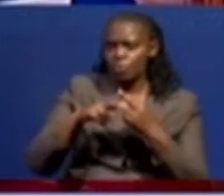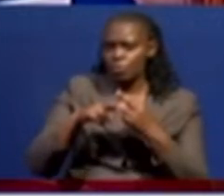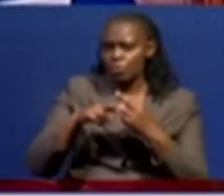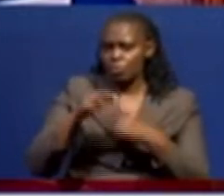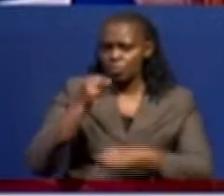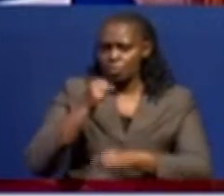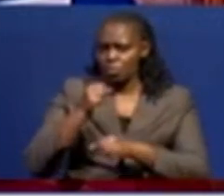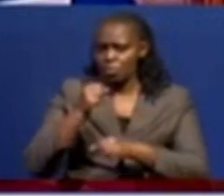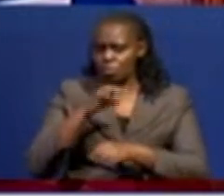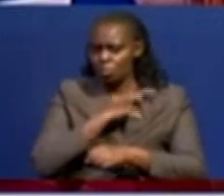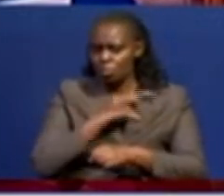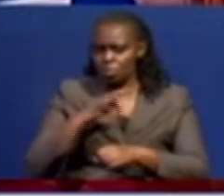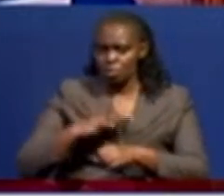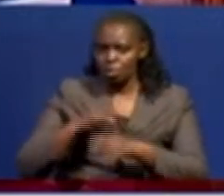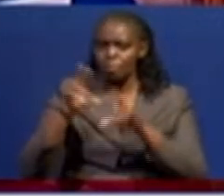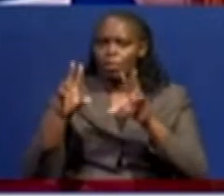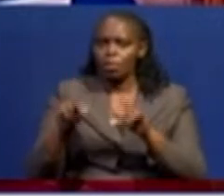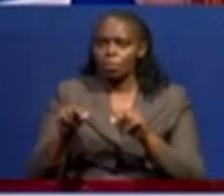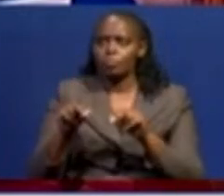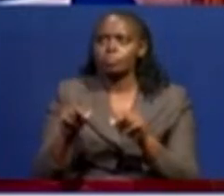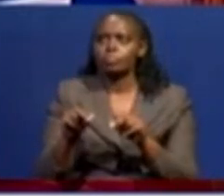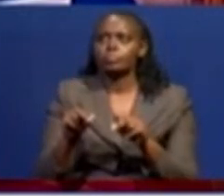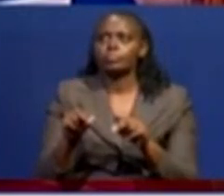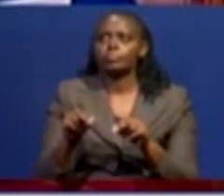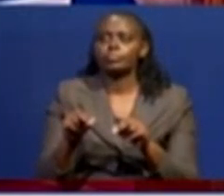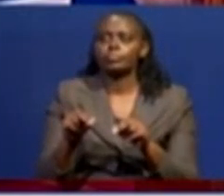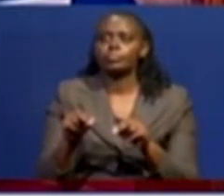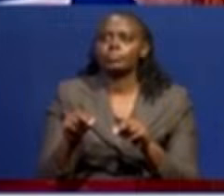renewed? No.